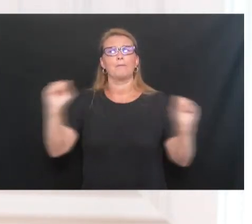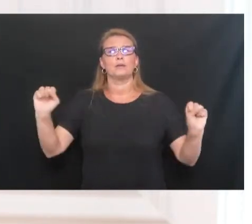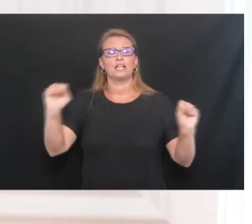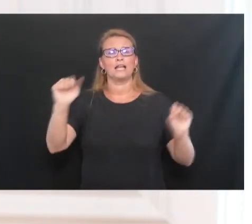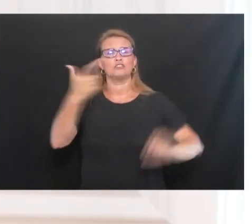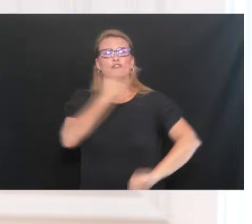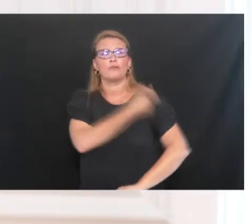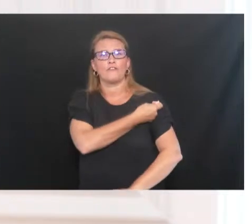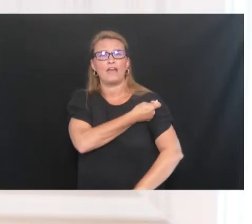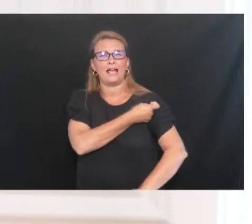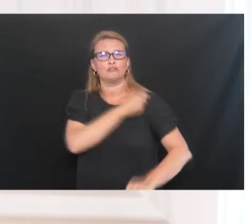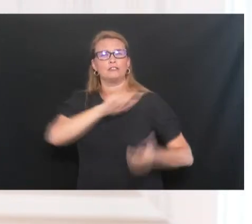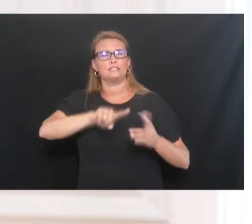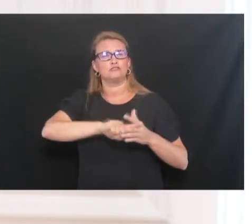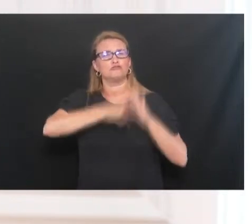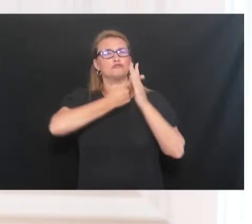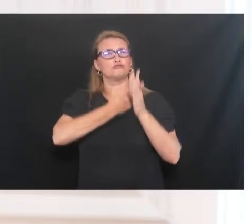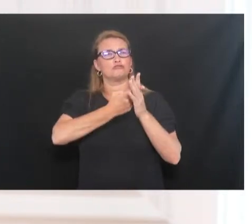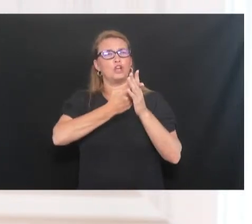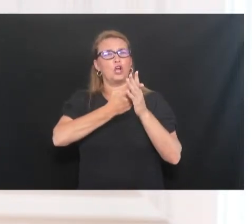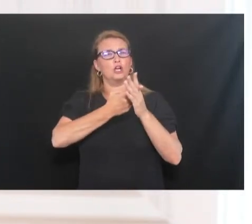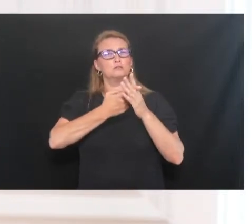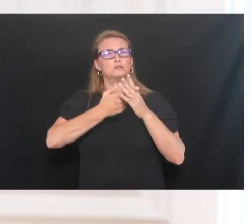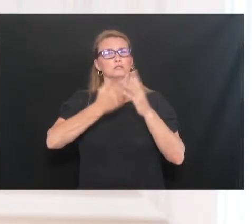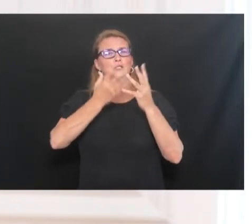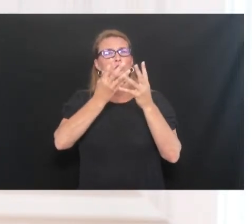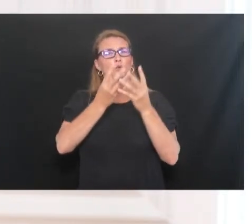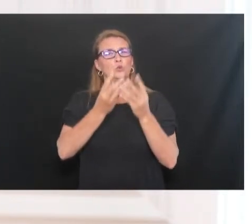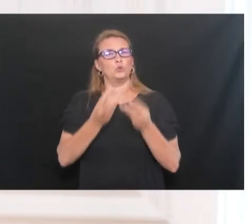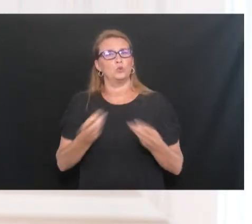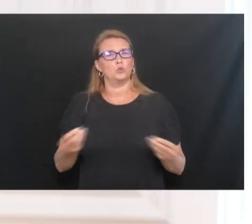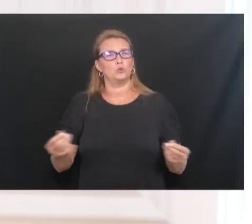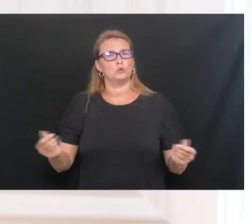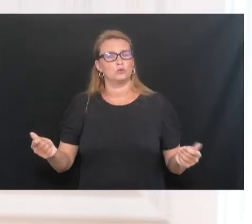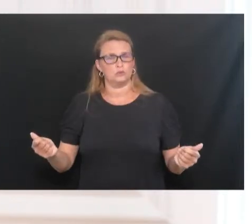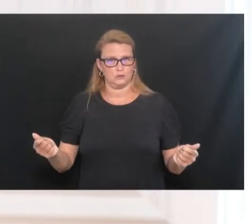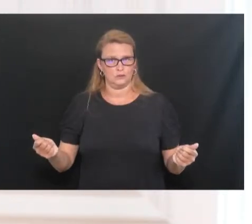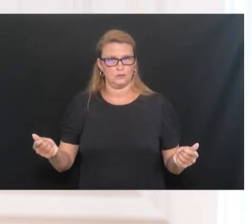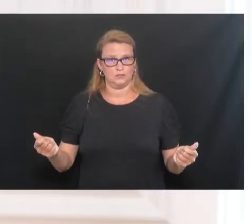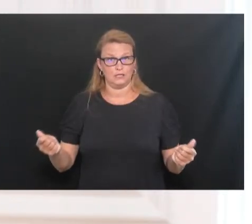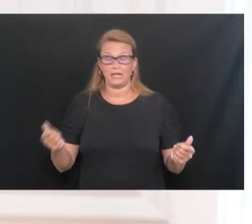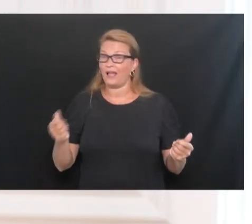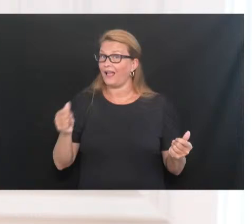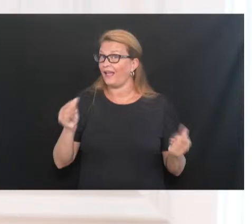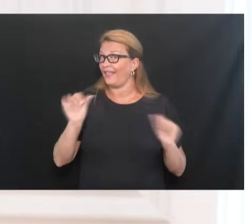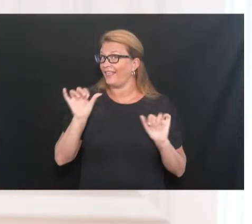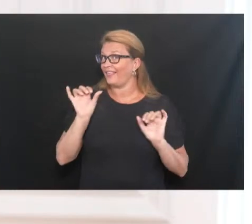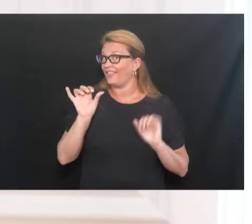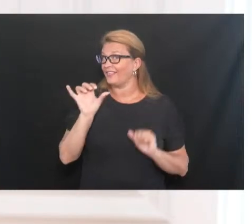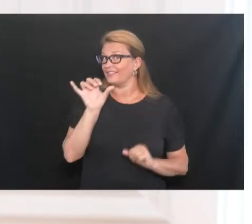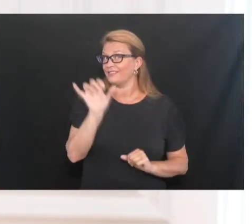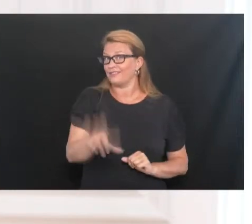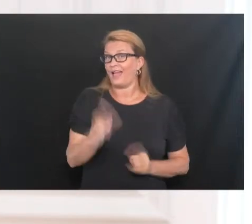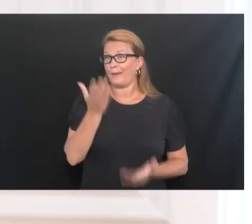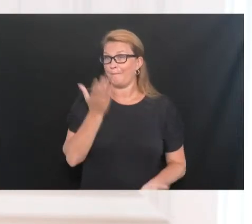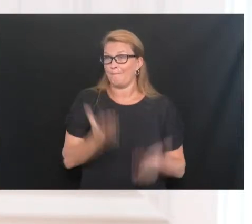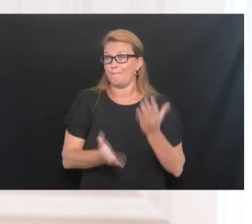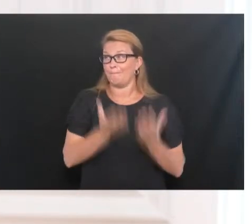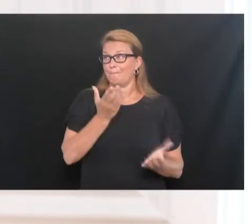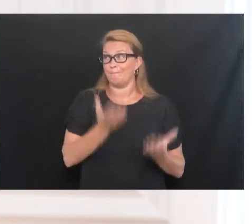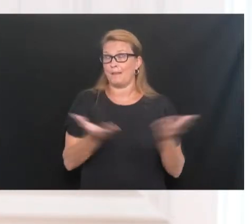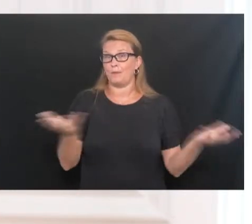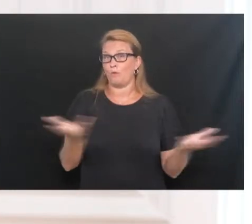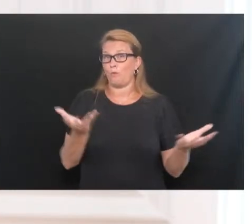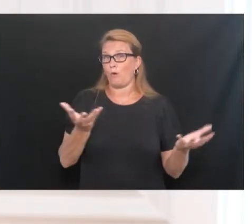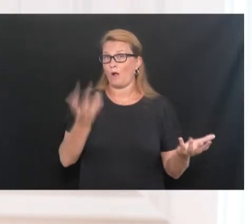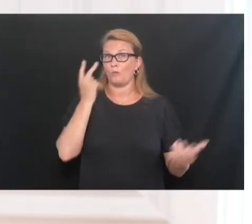to drop off after 2 months and then even more after 6 months, that may be the sort of the first stage of us seeing